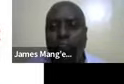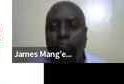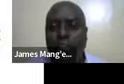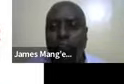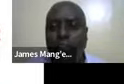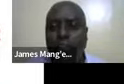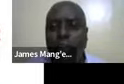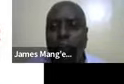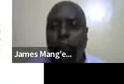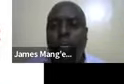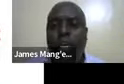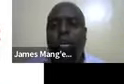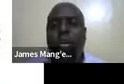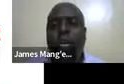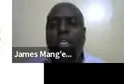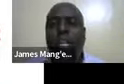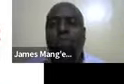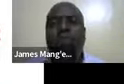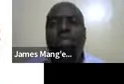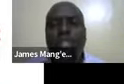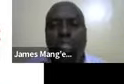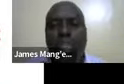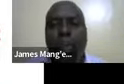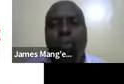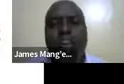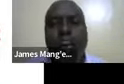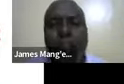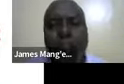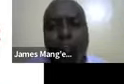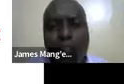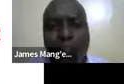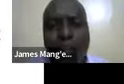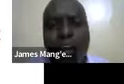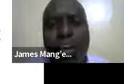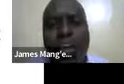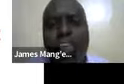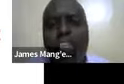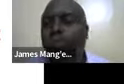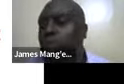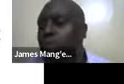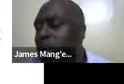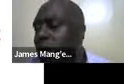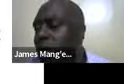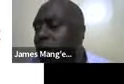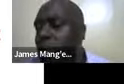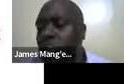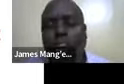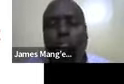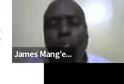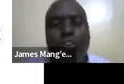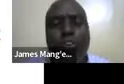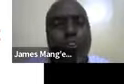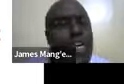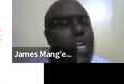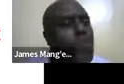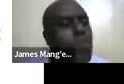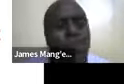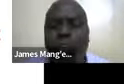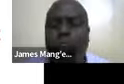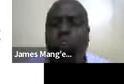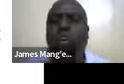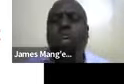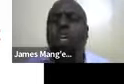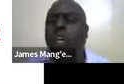1997. I tell you, you could see the number of ambulances that were heading to Nairobi MP Shah Hospital,